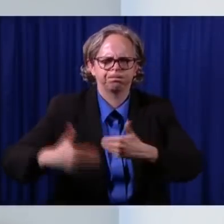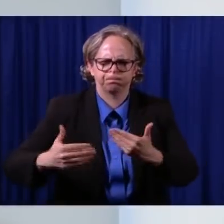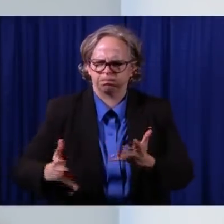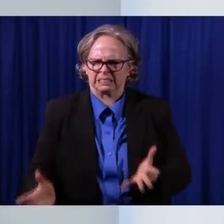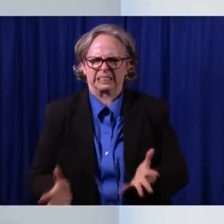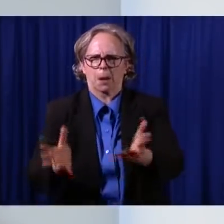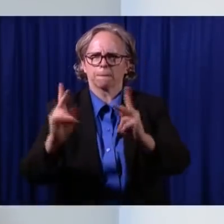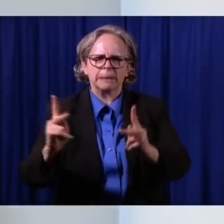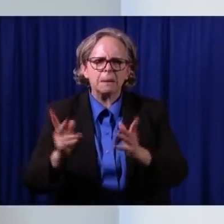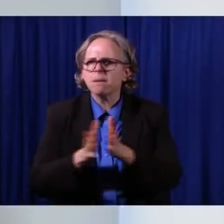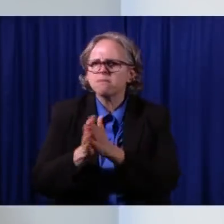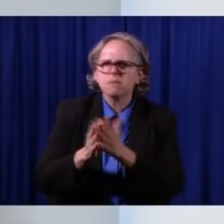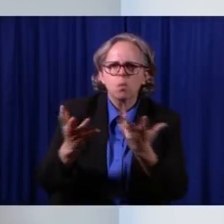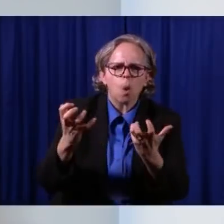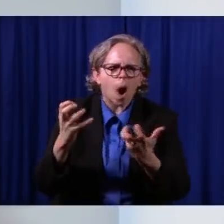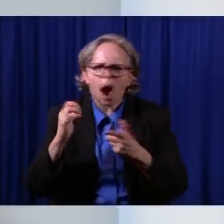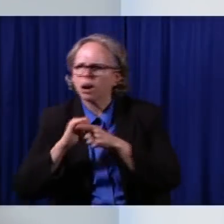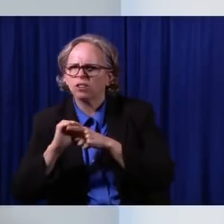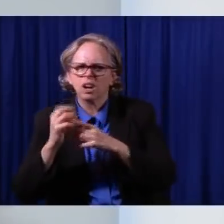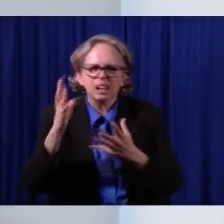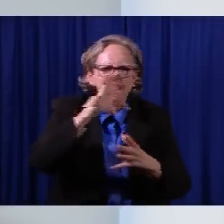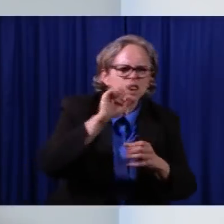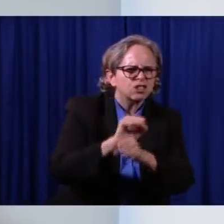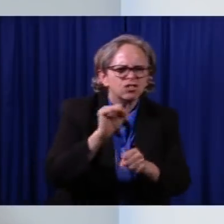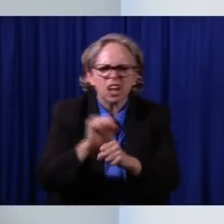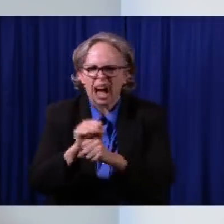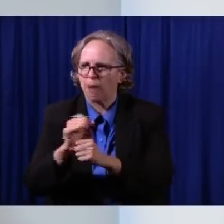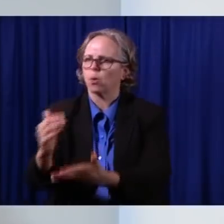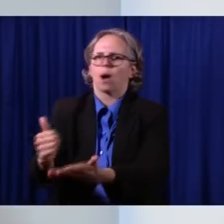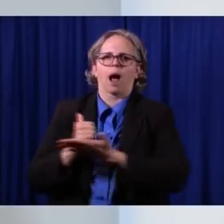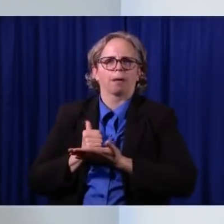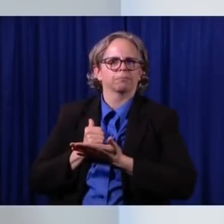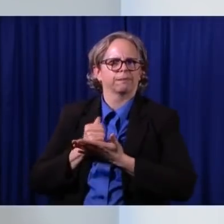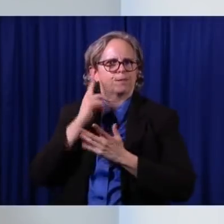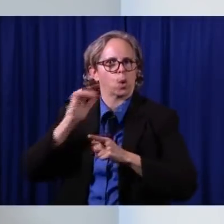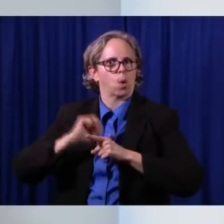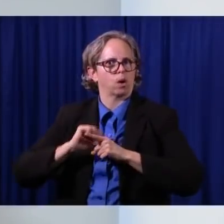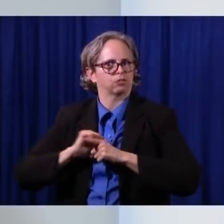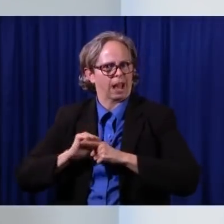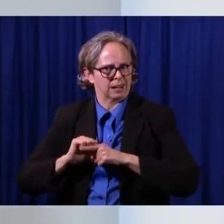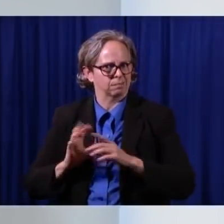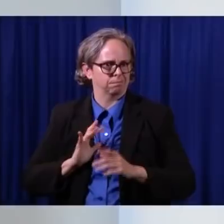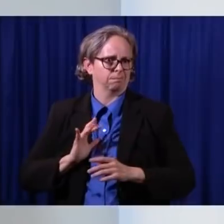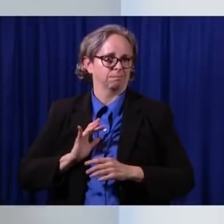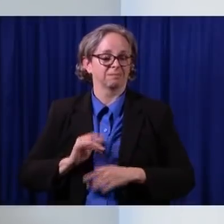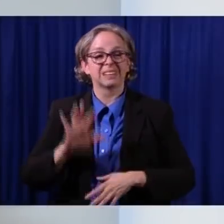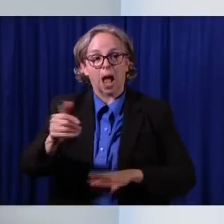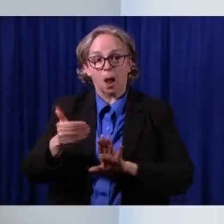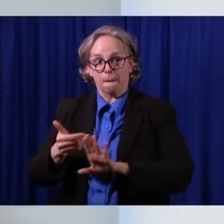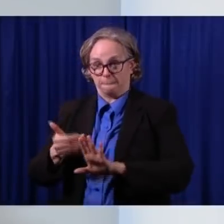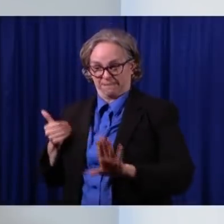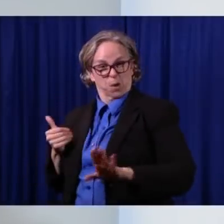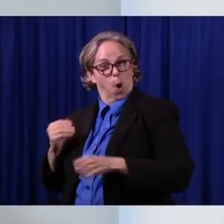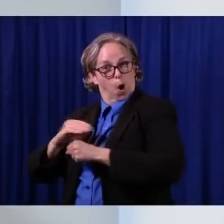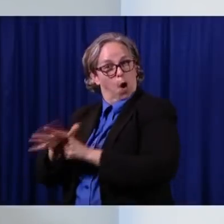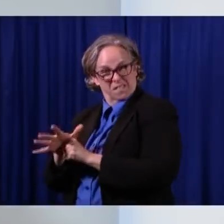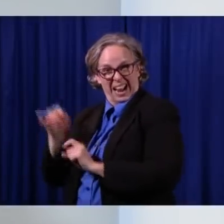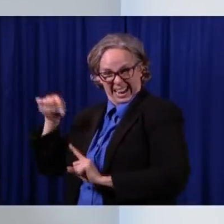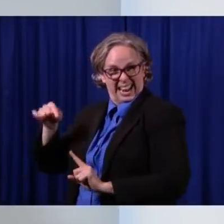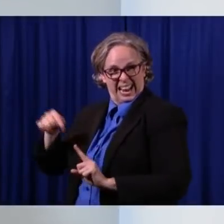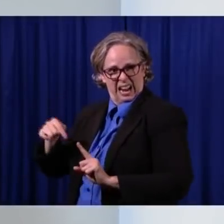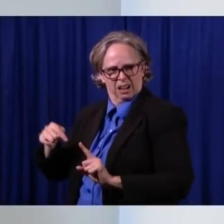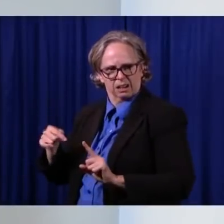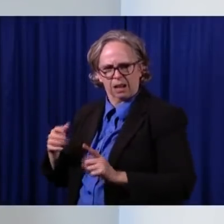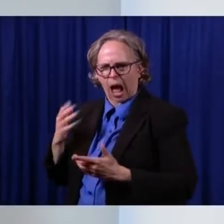look, what we experienced pre-COVID was a very dynamic economy where technology was changing